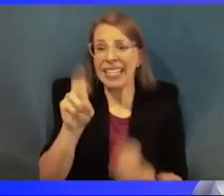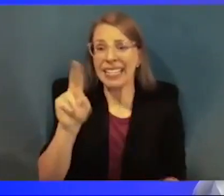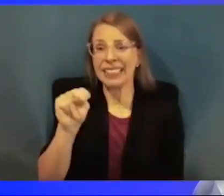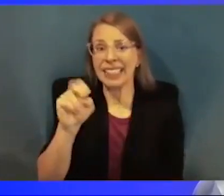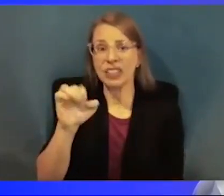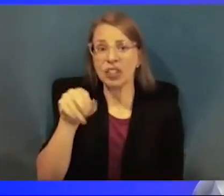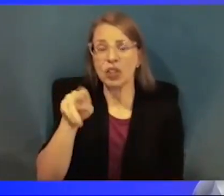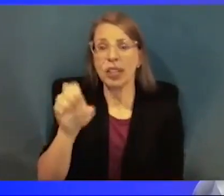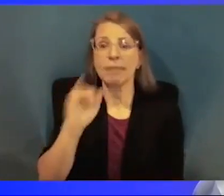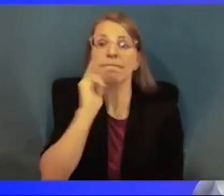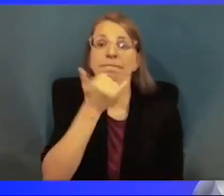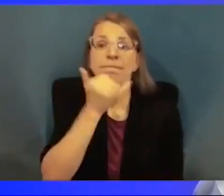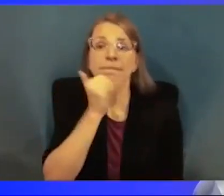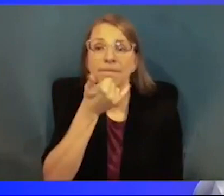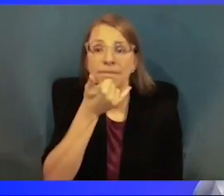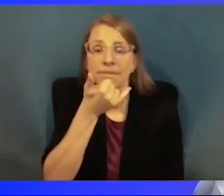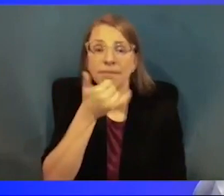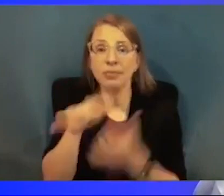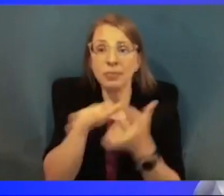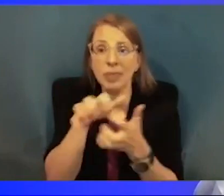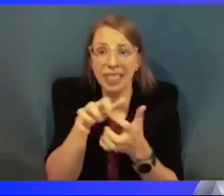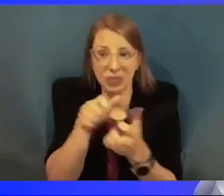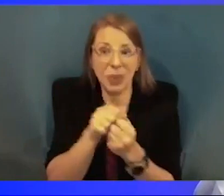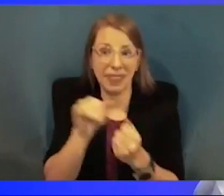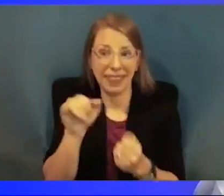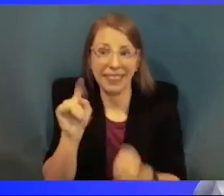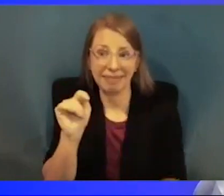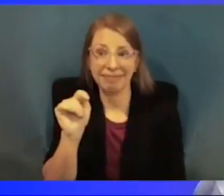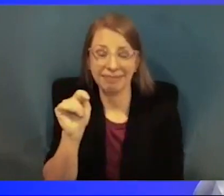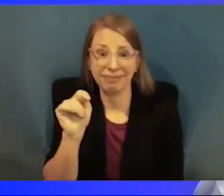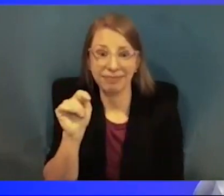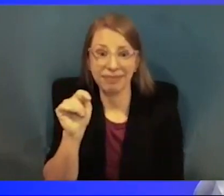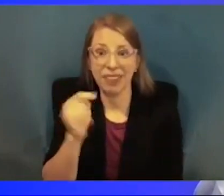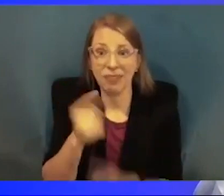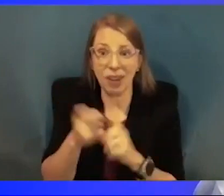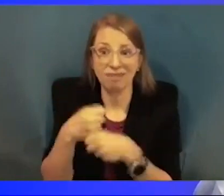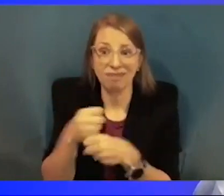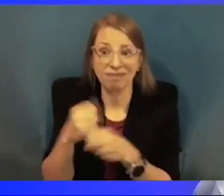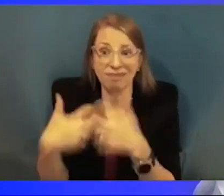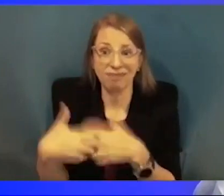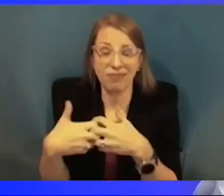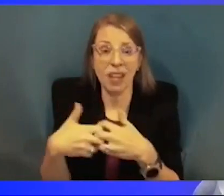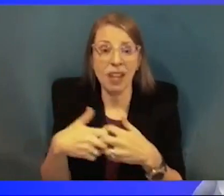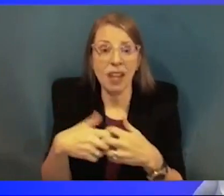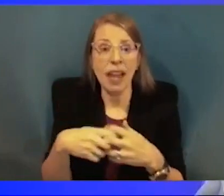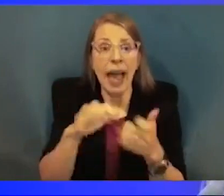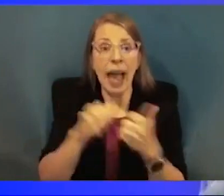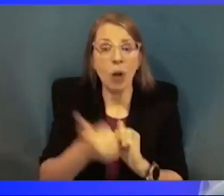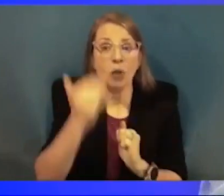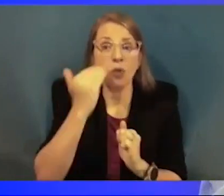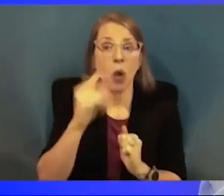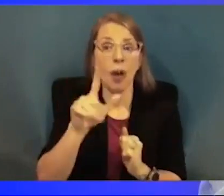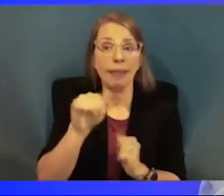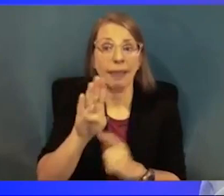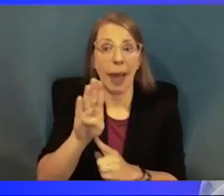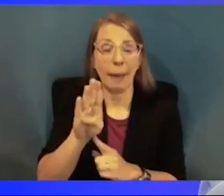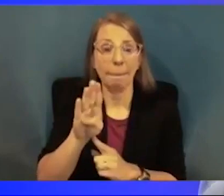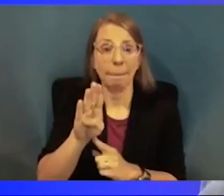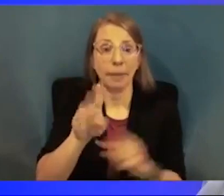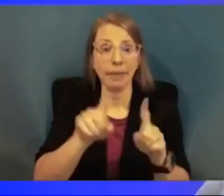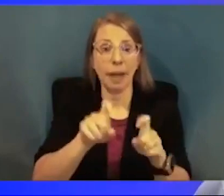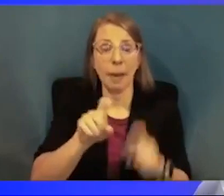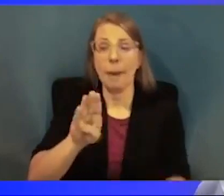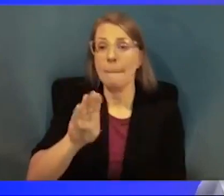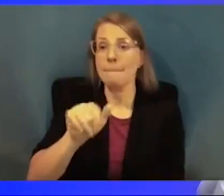as a contaminant. Oh, okay. So the only way to really know is to check the lab that tested it is Valisure.